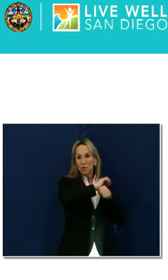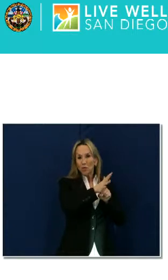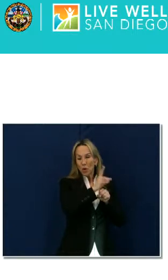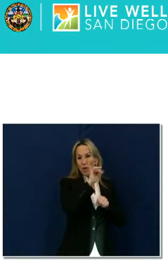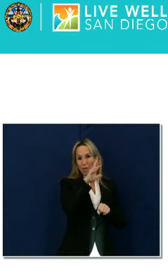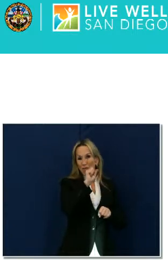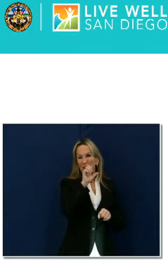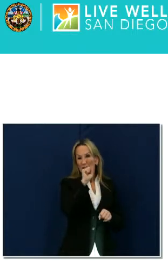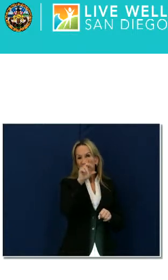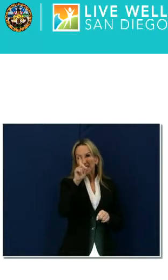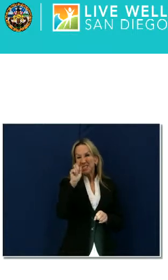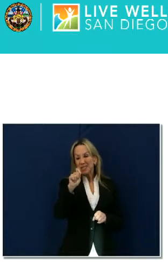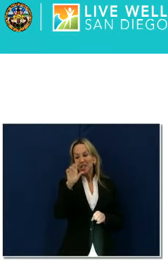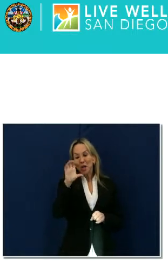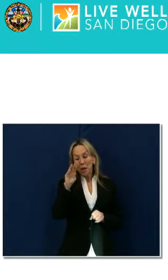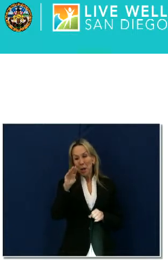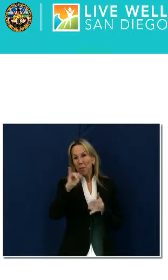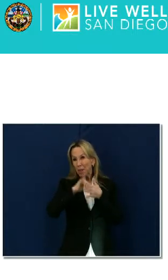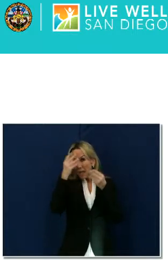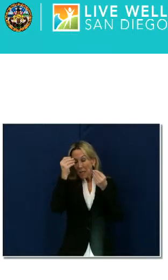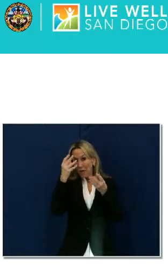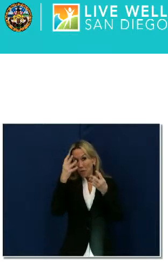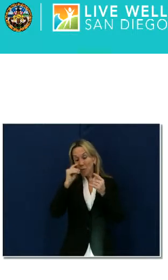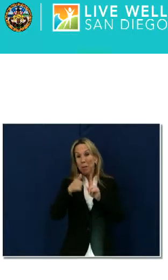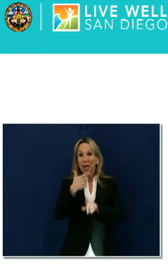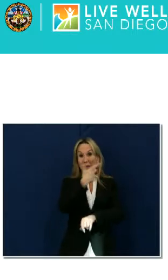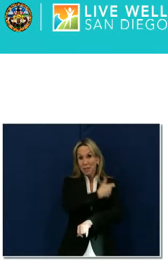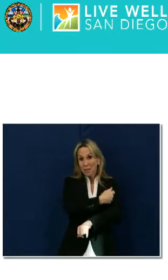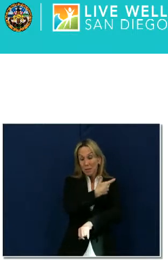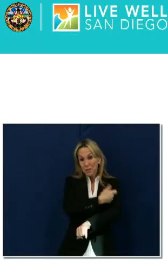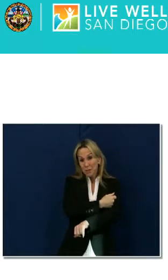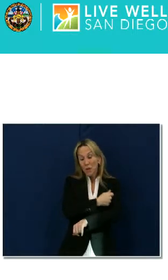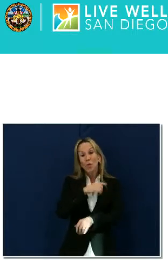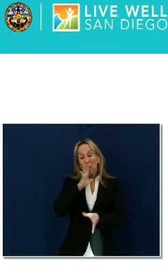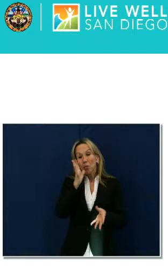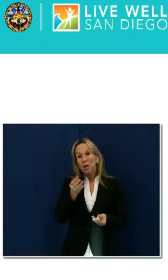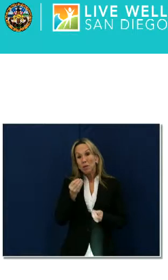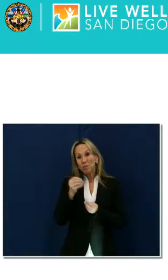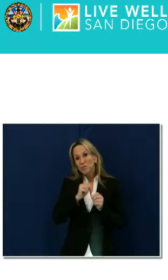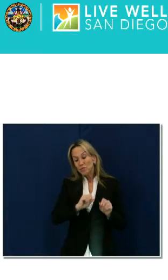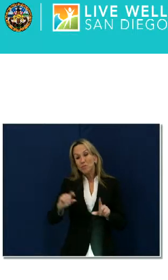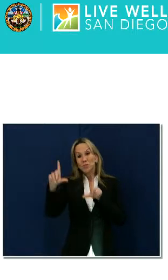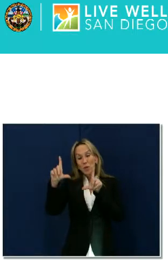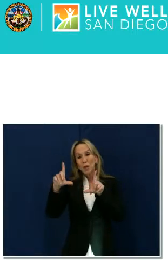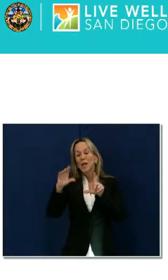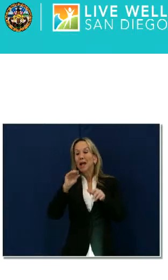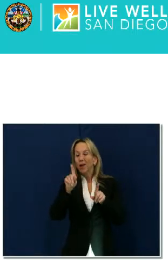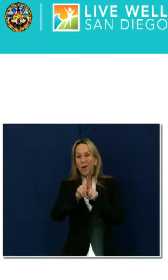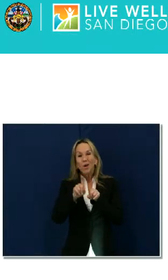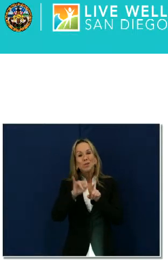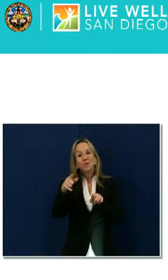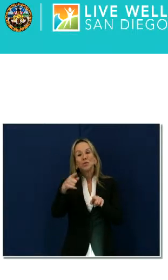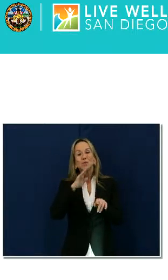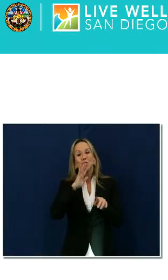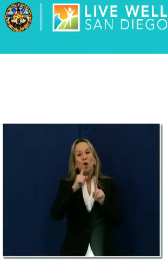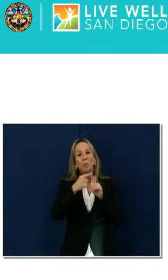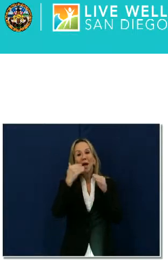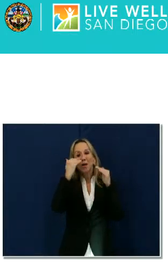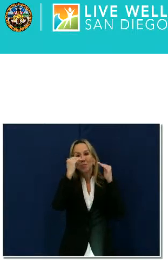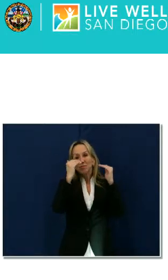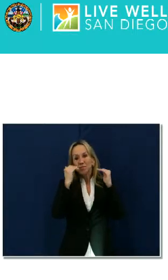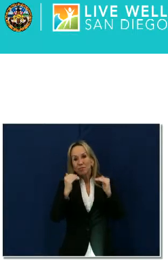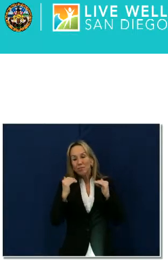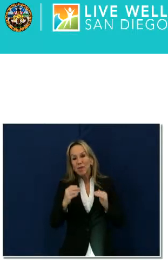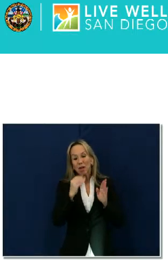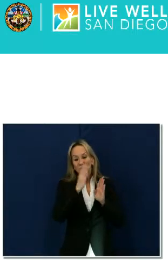coronavirus-sd.com with information regarding COVID-19 vaccine that provides information on the phased vaccination approach and our